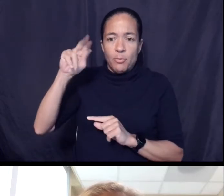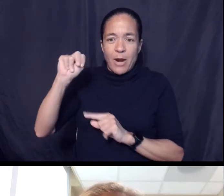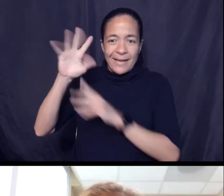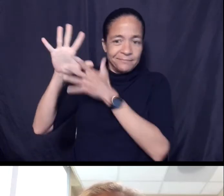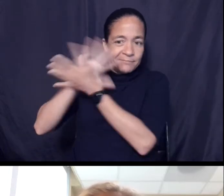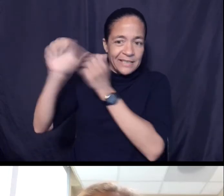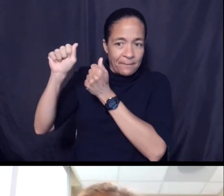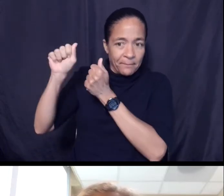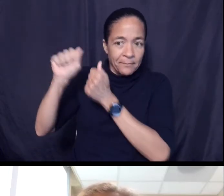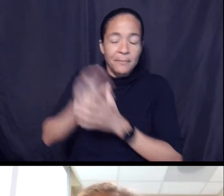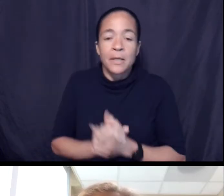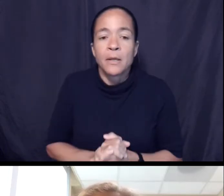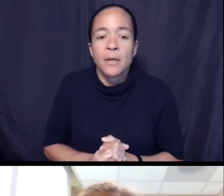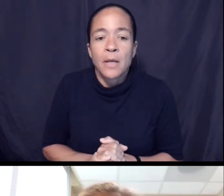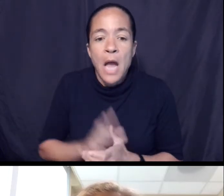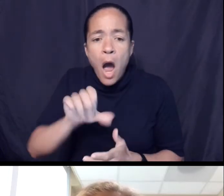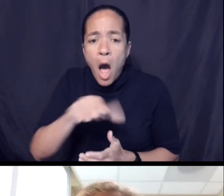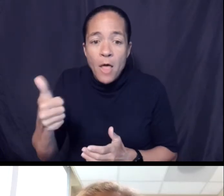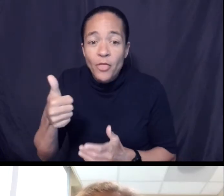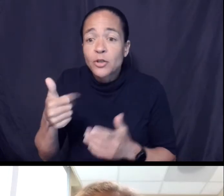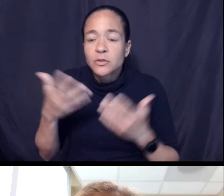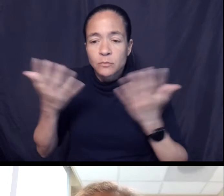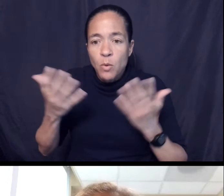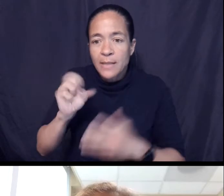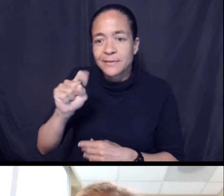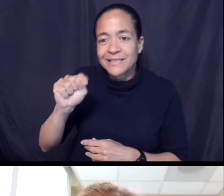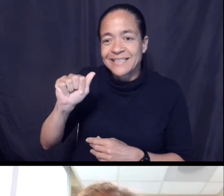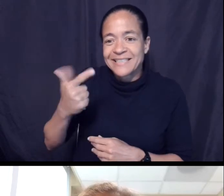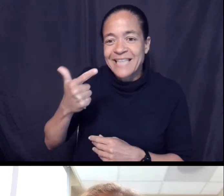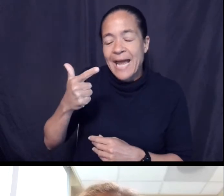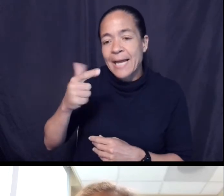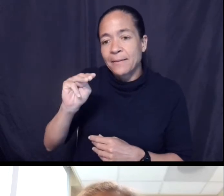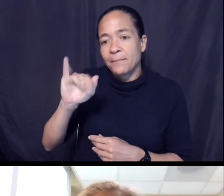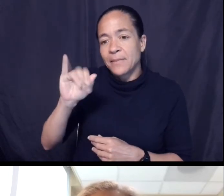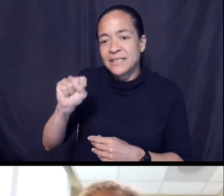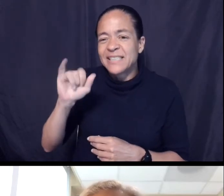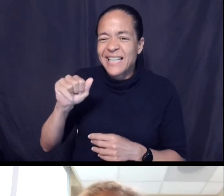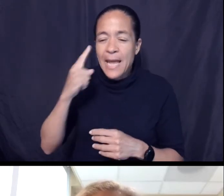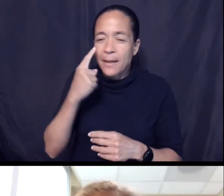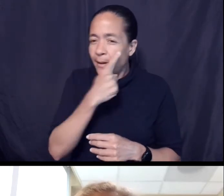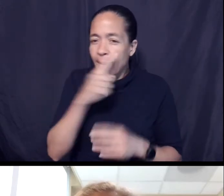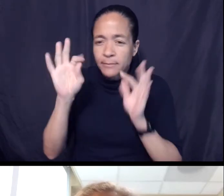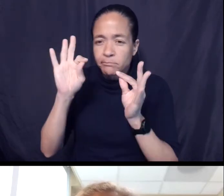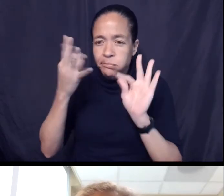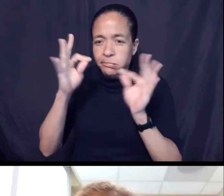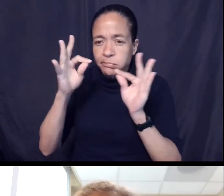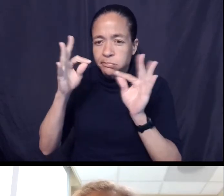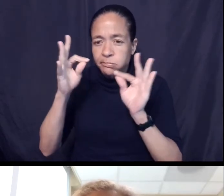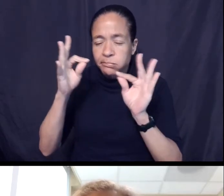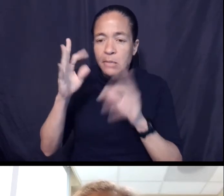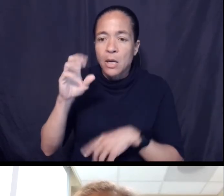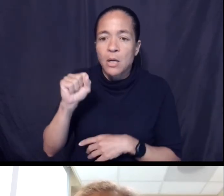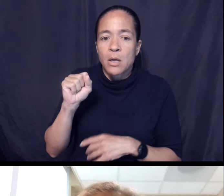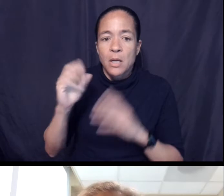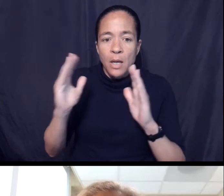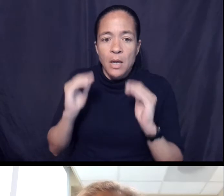in children with congenital CMV include nystagmus, which is a rhythmic movement of the eyes back and forth, strabismus, where